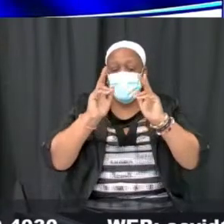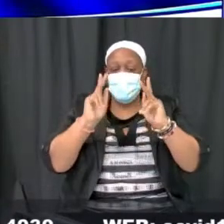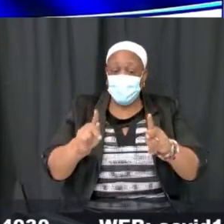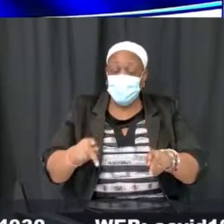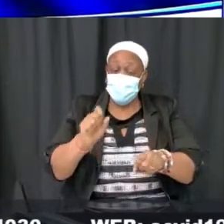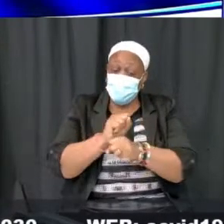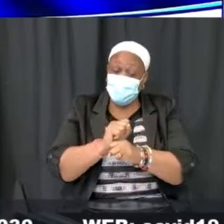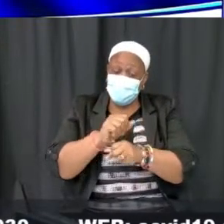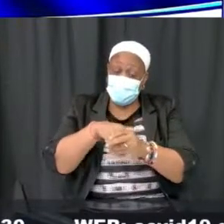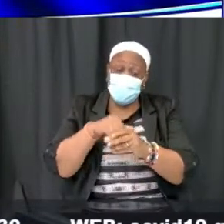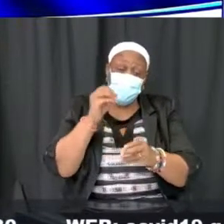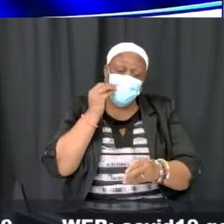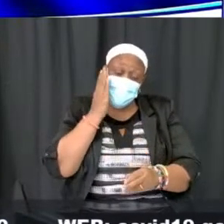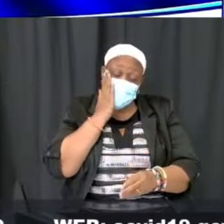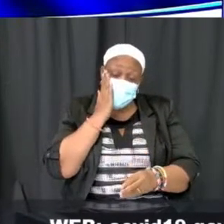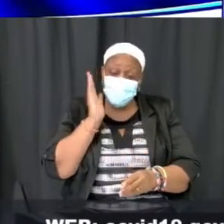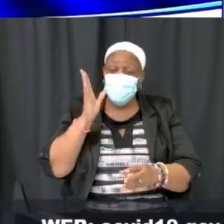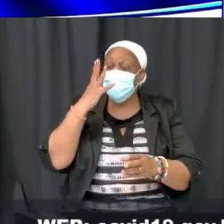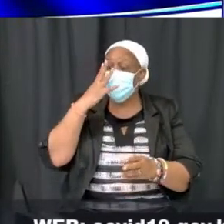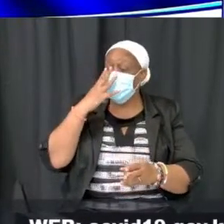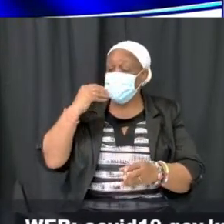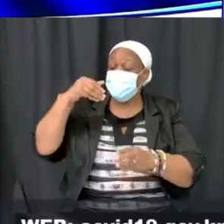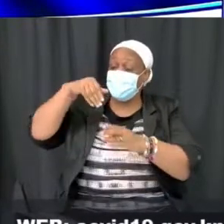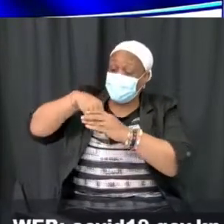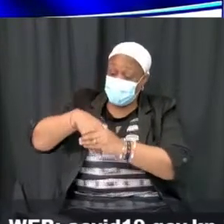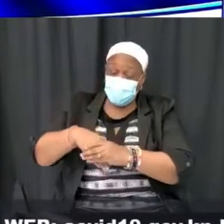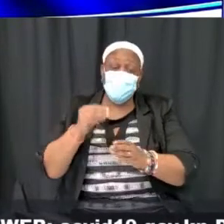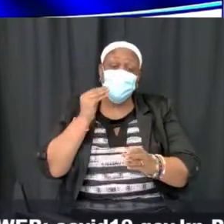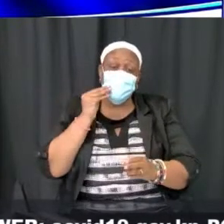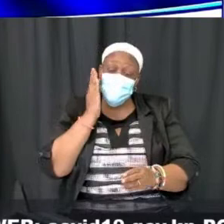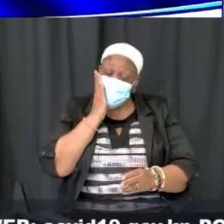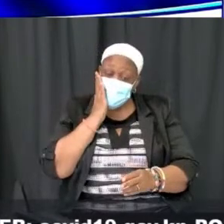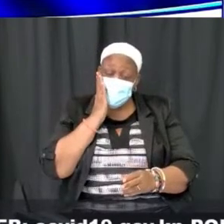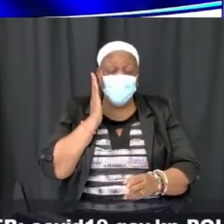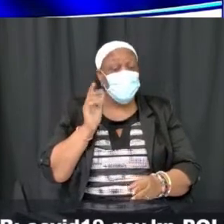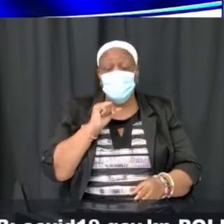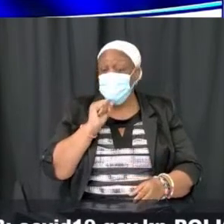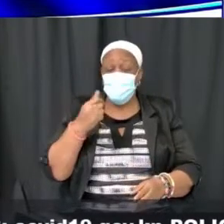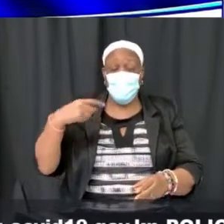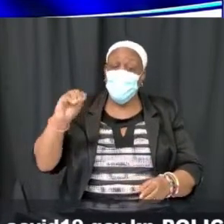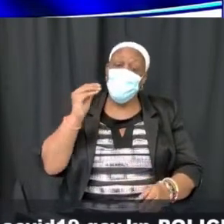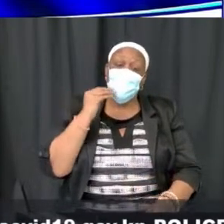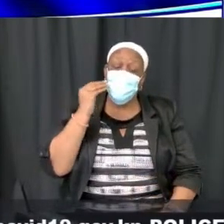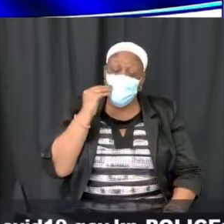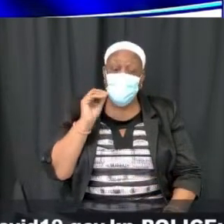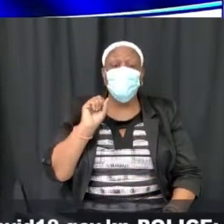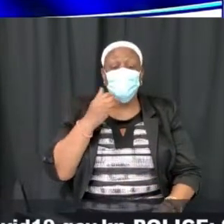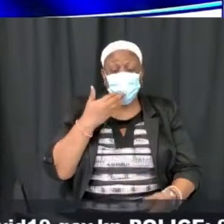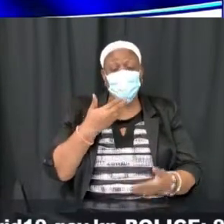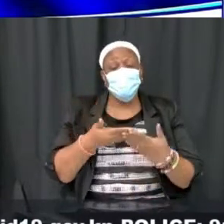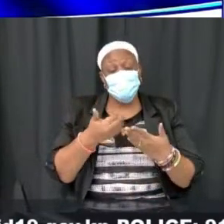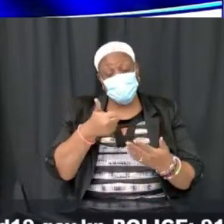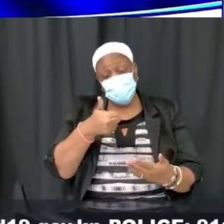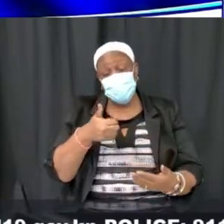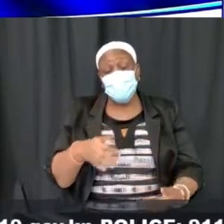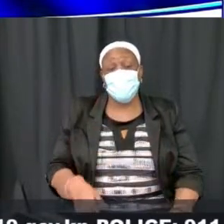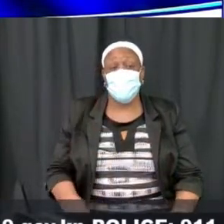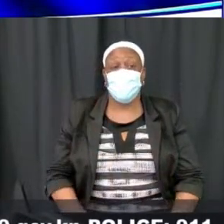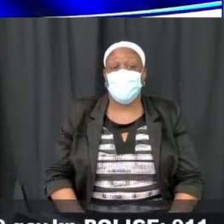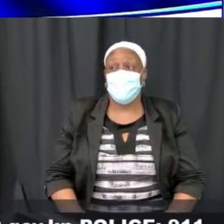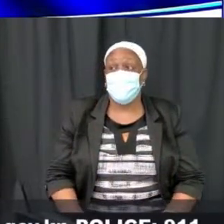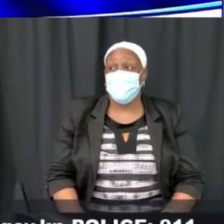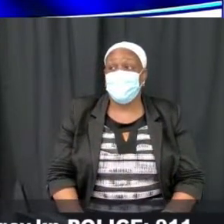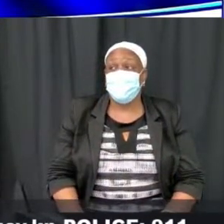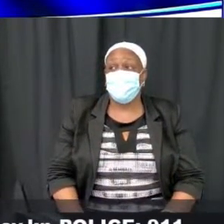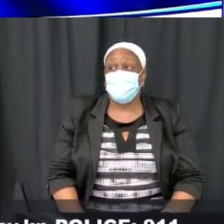and minimizing the risk of bringing in the virus to the institution. The taxi operators who came out on full lockdown days